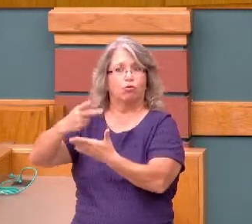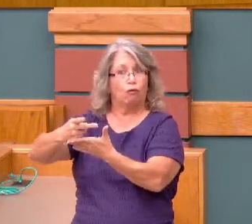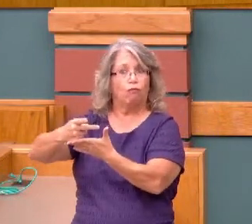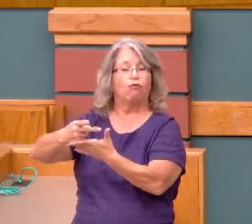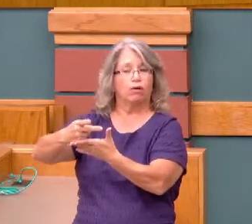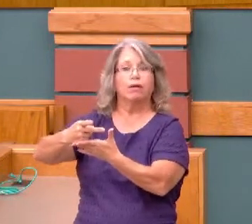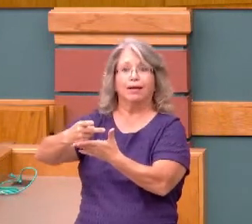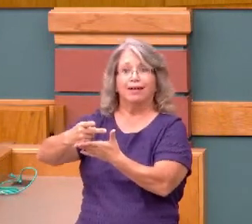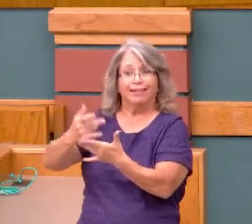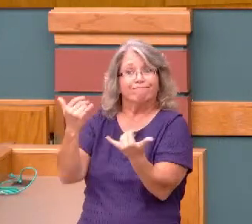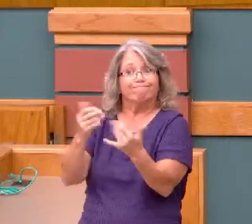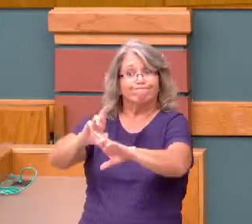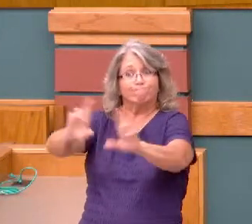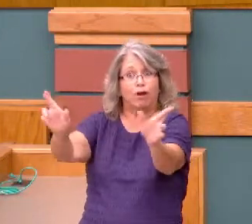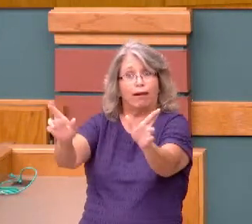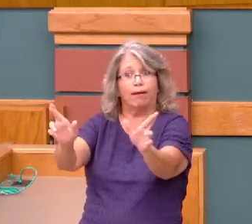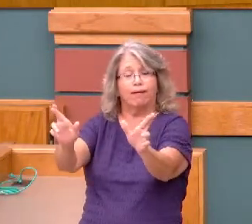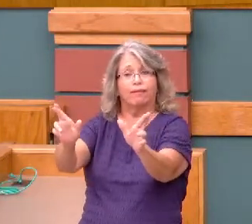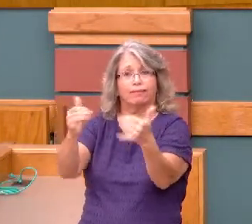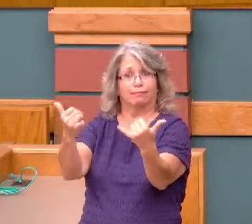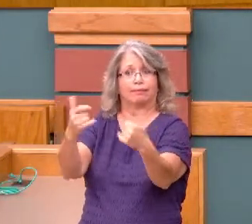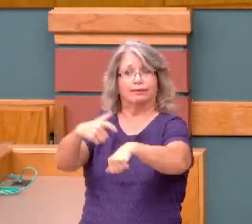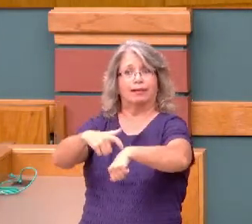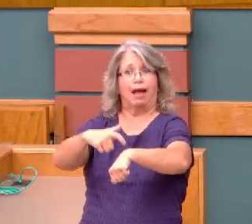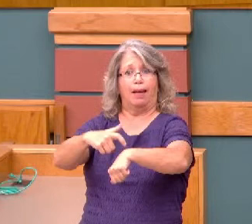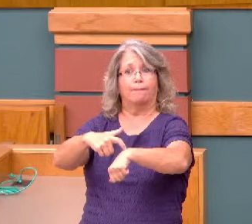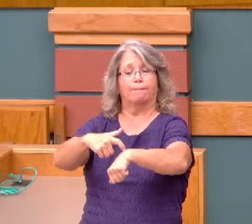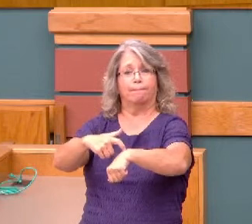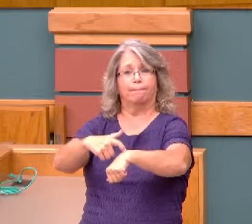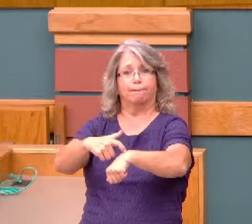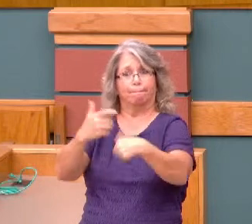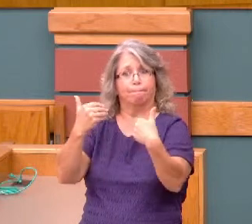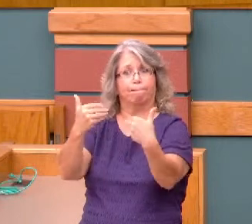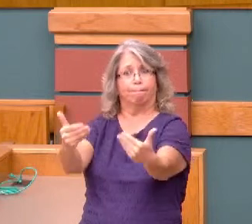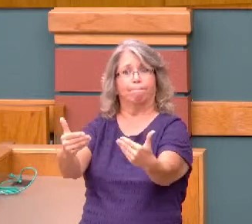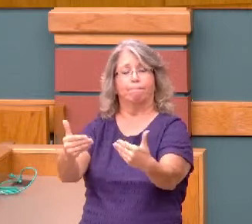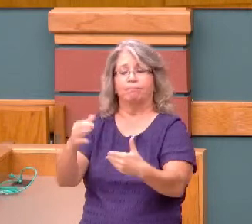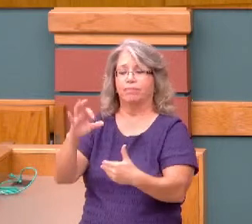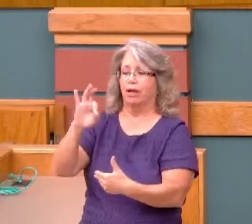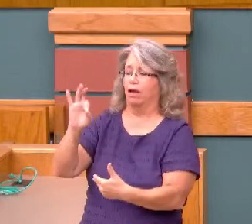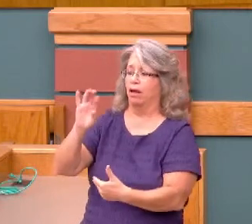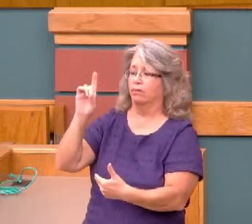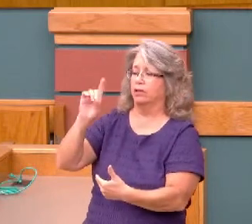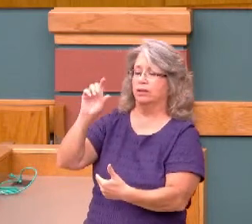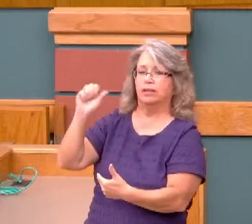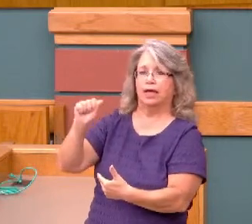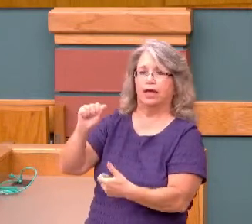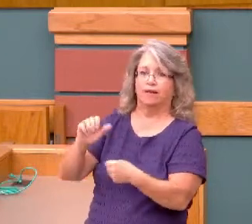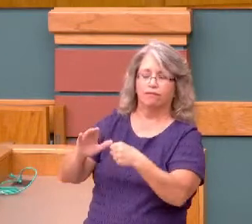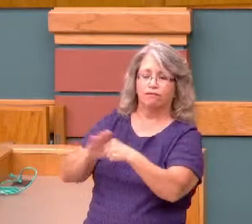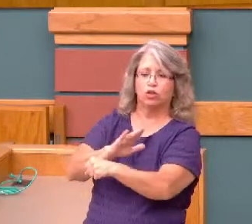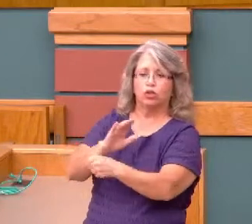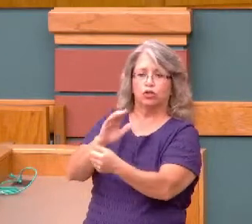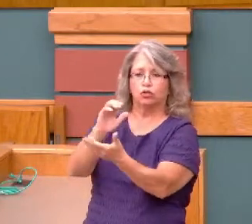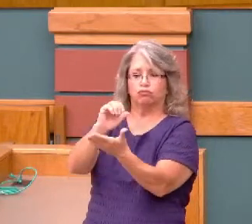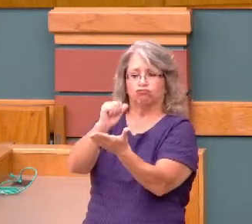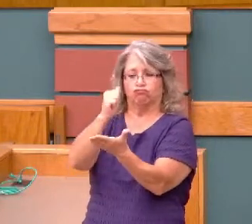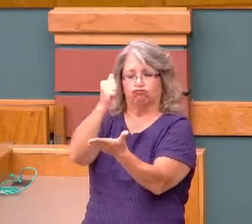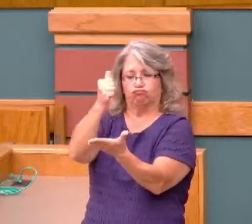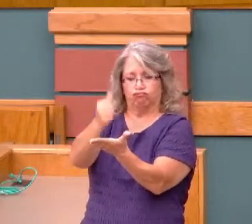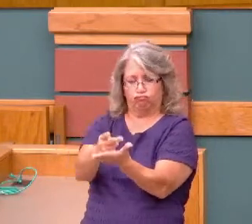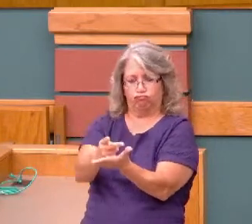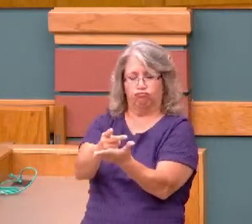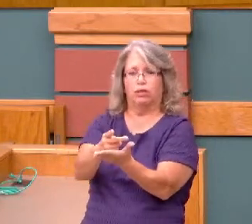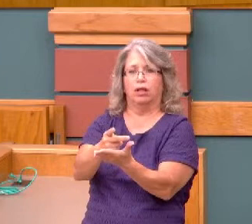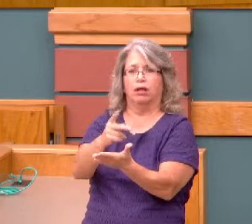there. Now it's time, because that FDA fully authorized Pfizer vaccine is available